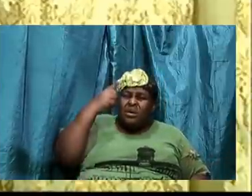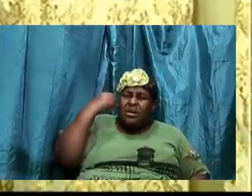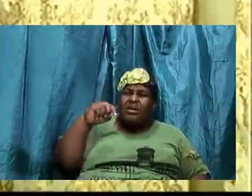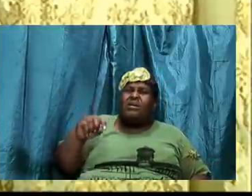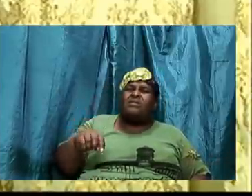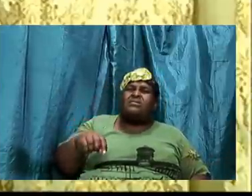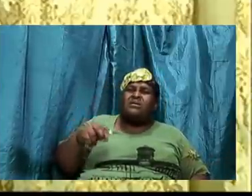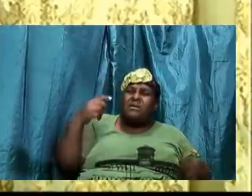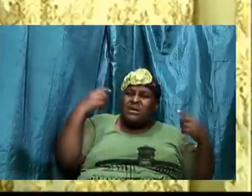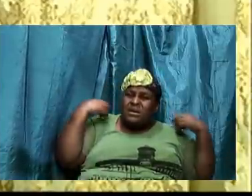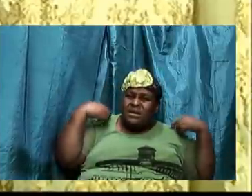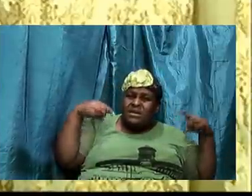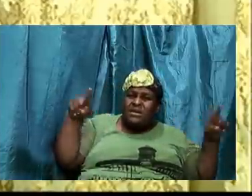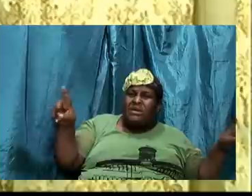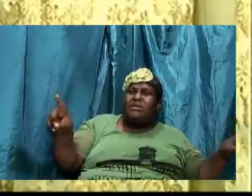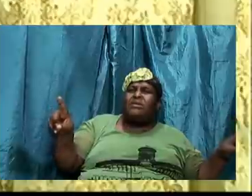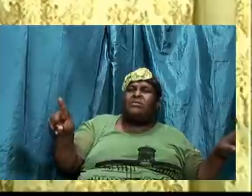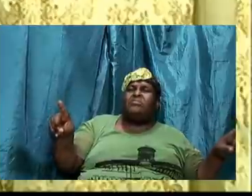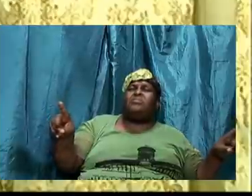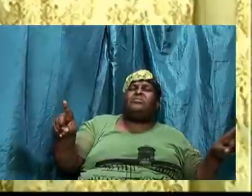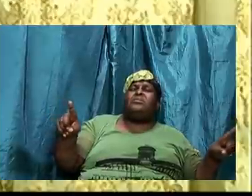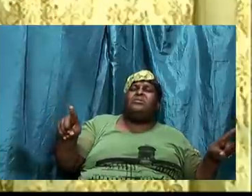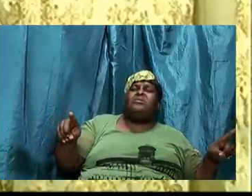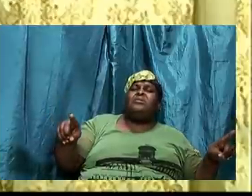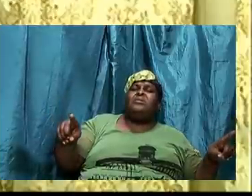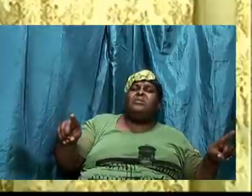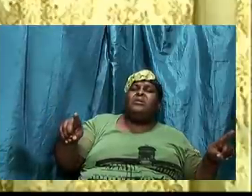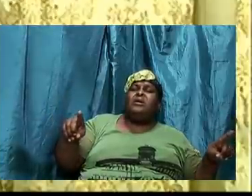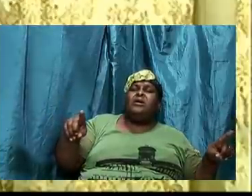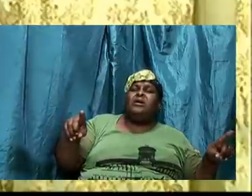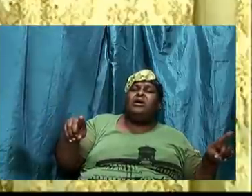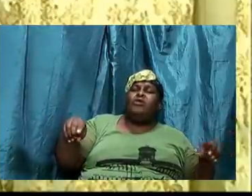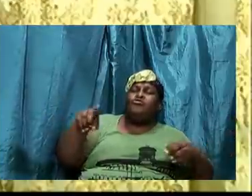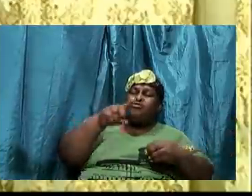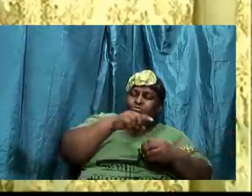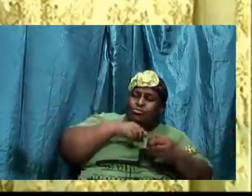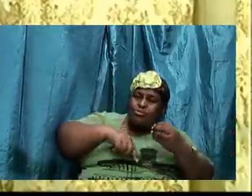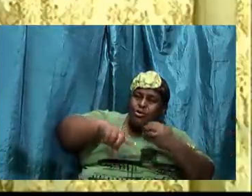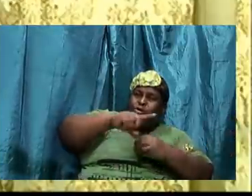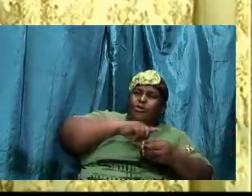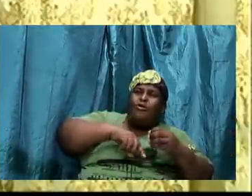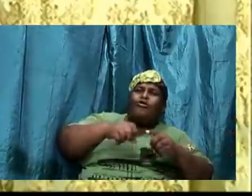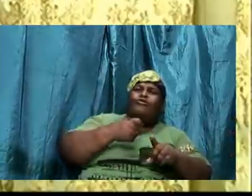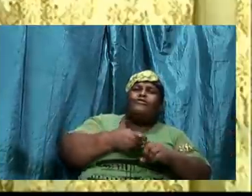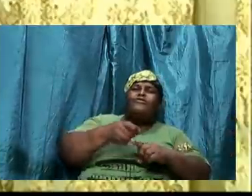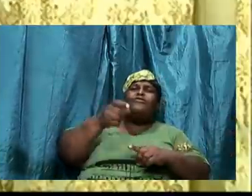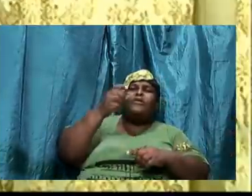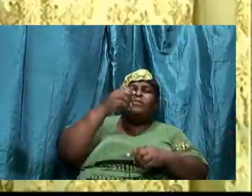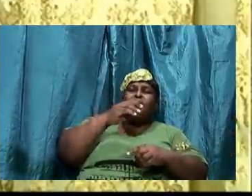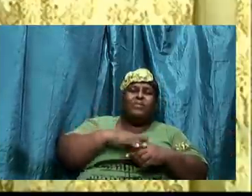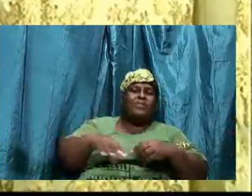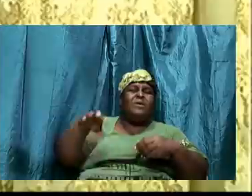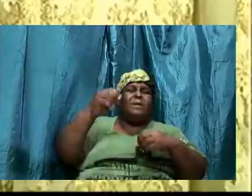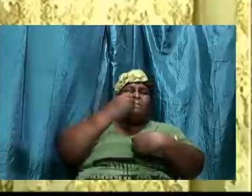the foundation. Satan know everything that will work against you.